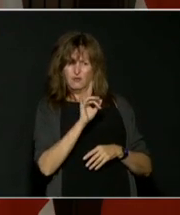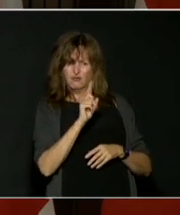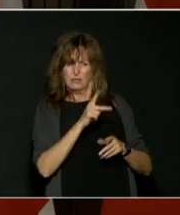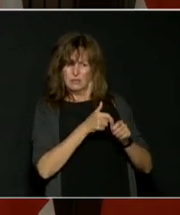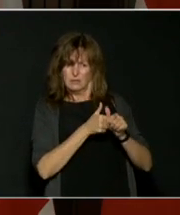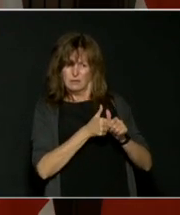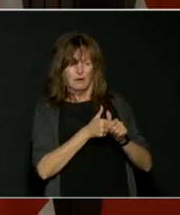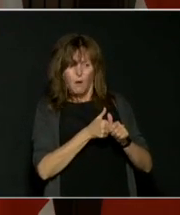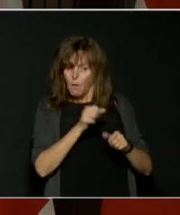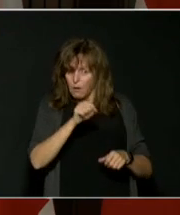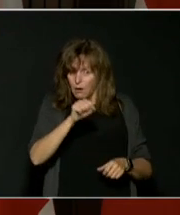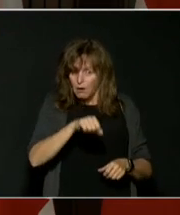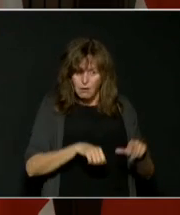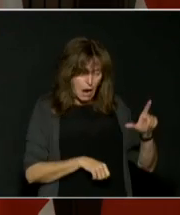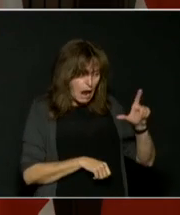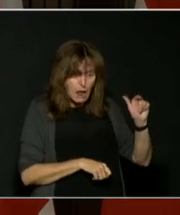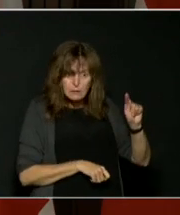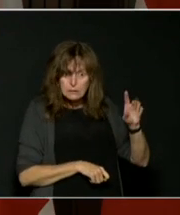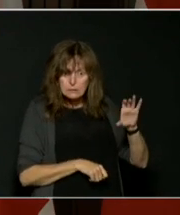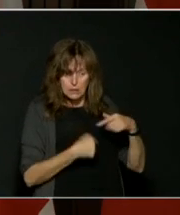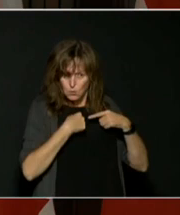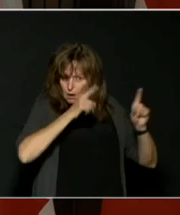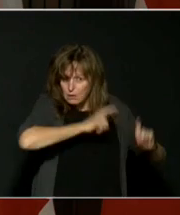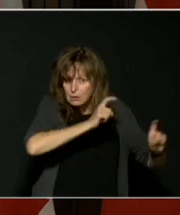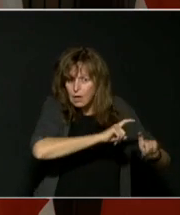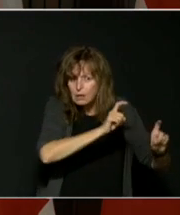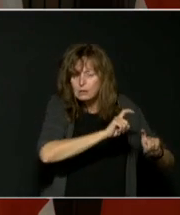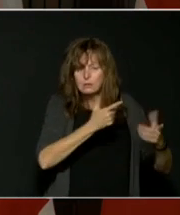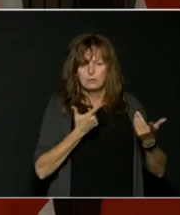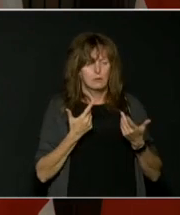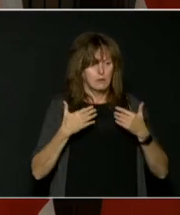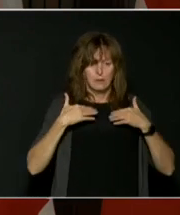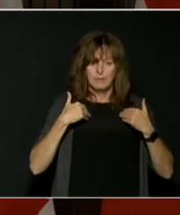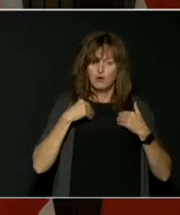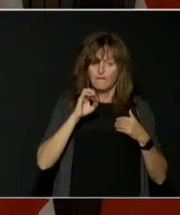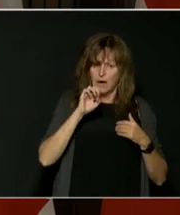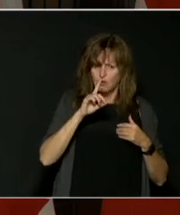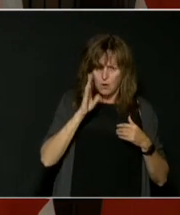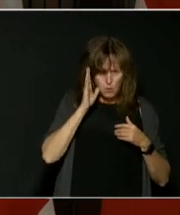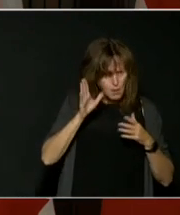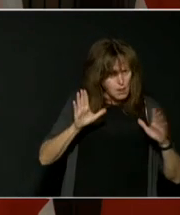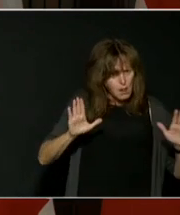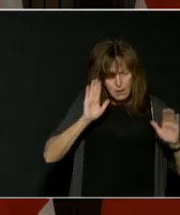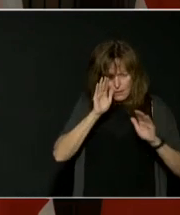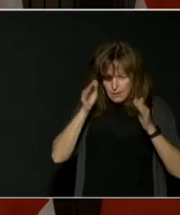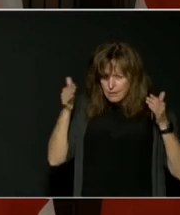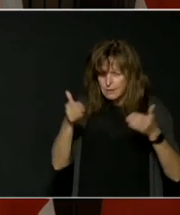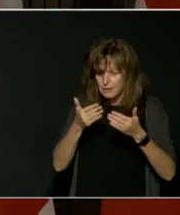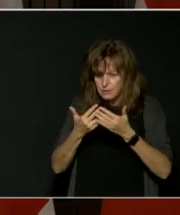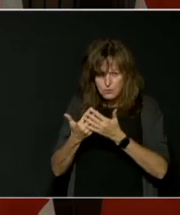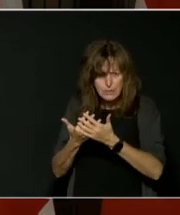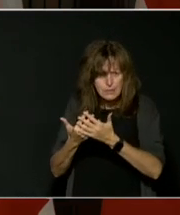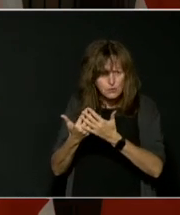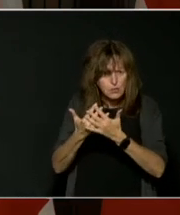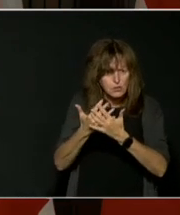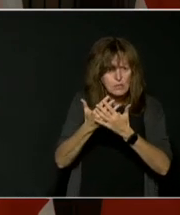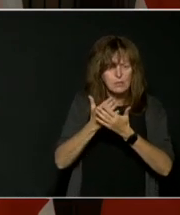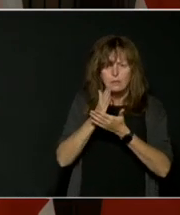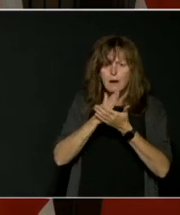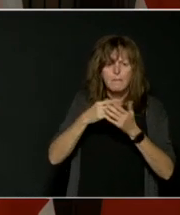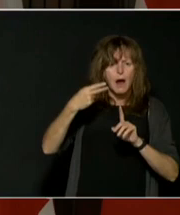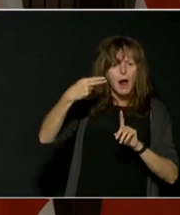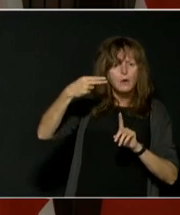care, I believe the Ministry of Education is planning some targeted screening in some secondary schools in high prevalence